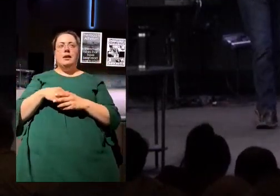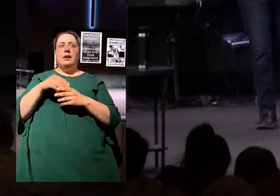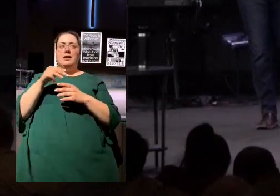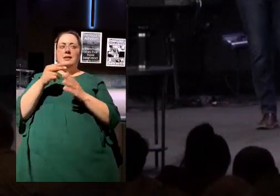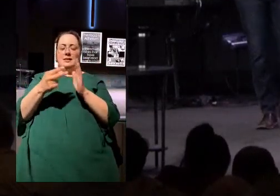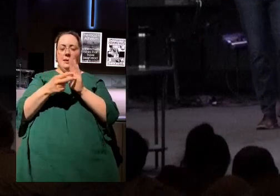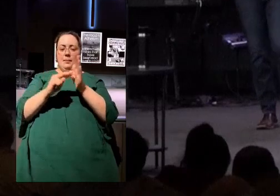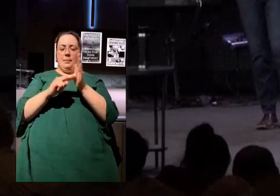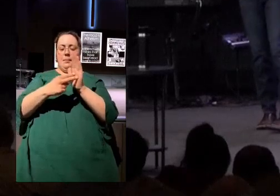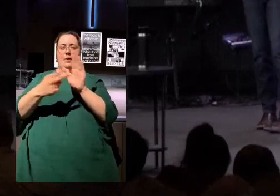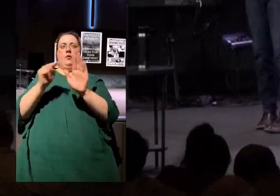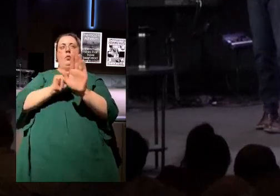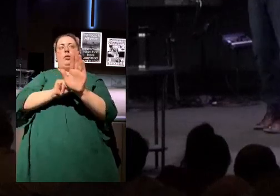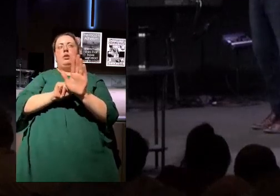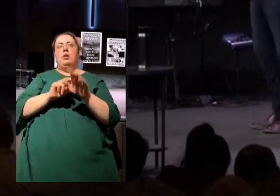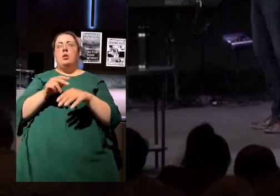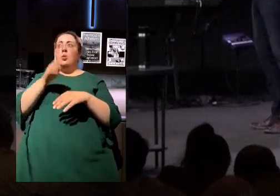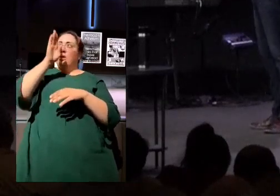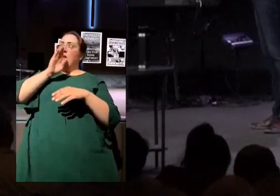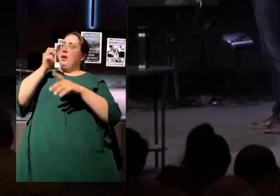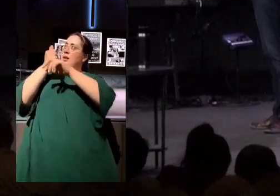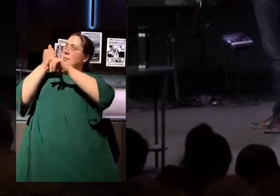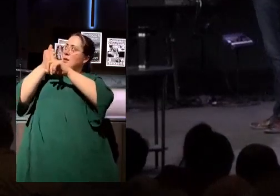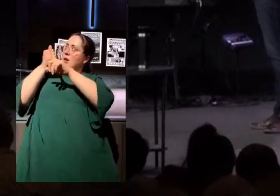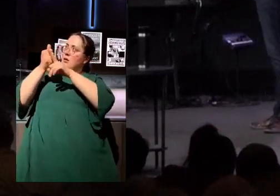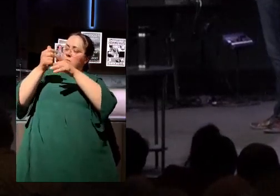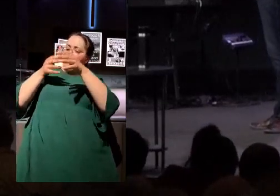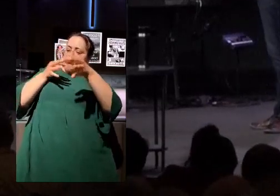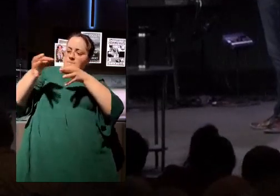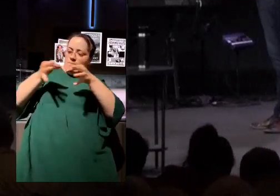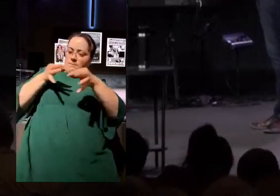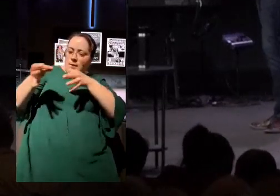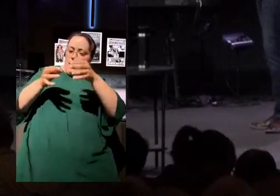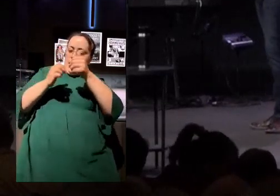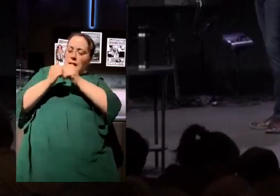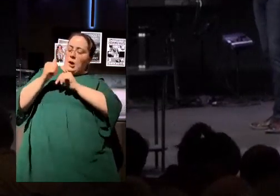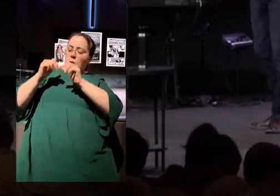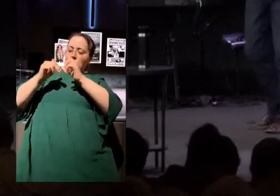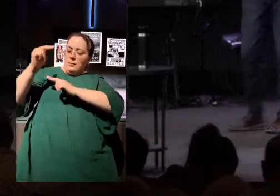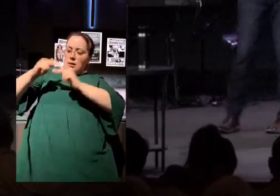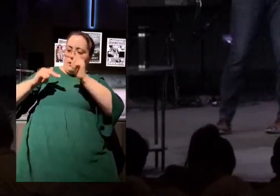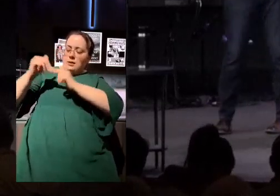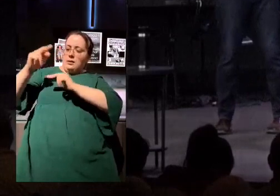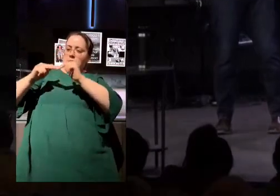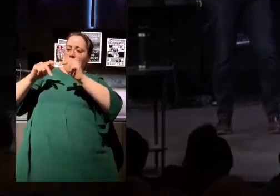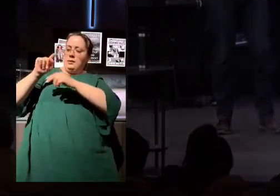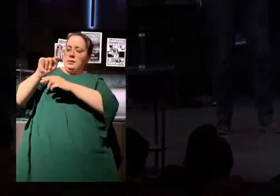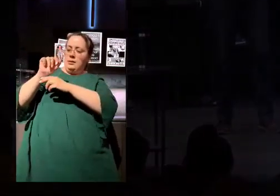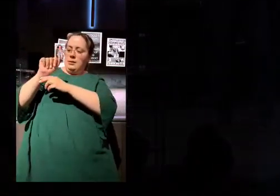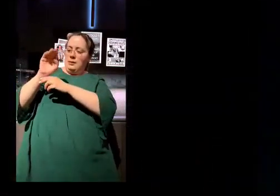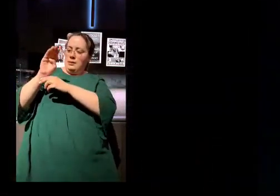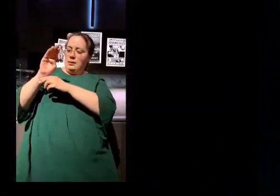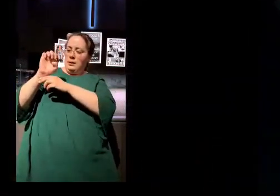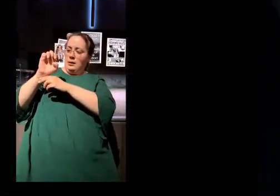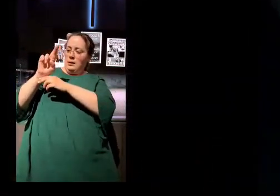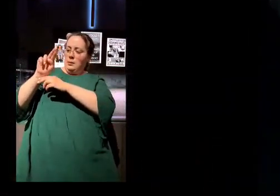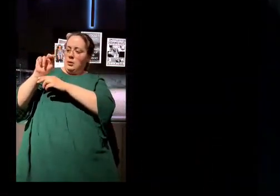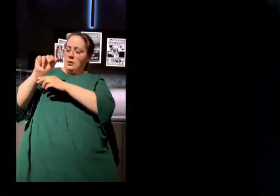know that when God gave them instructions on how to build their tabernacle, which is a place of worship, they did mix the